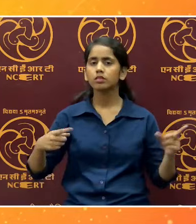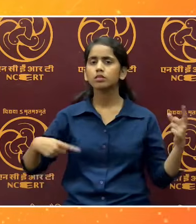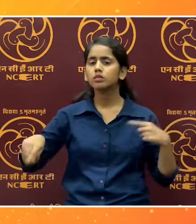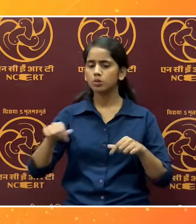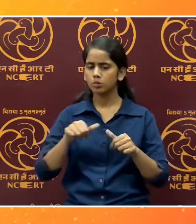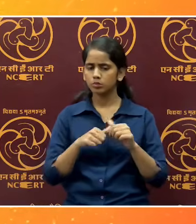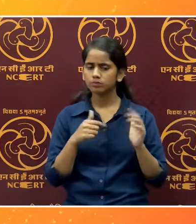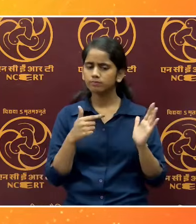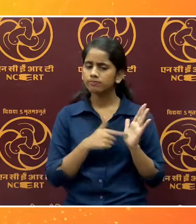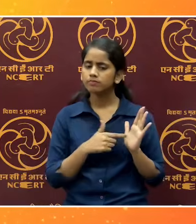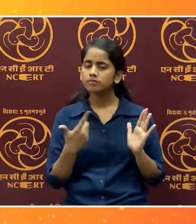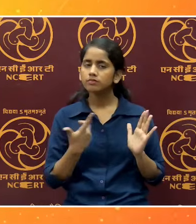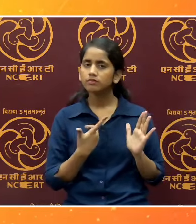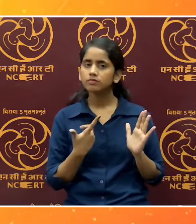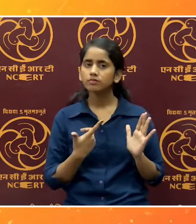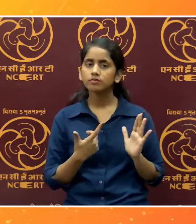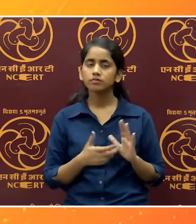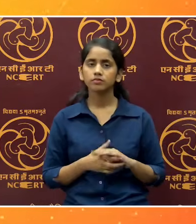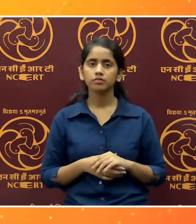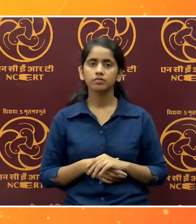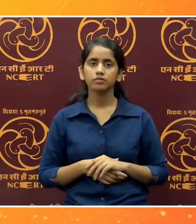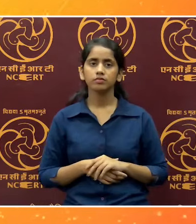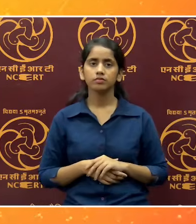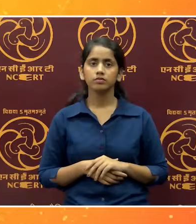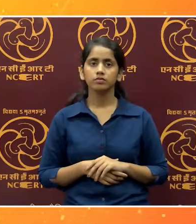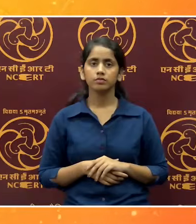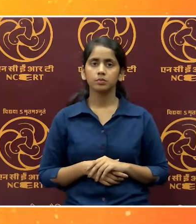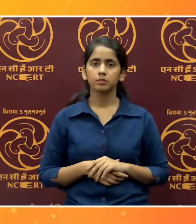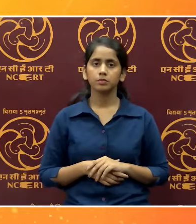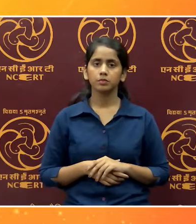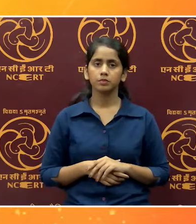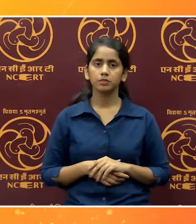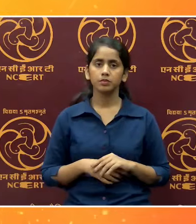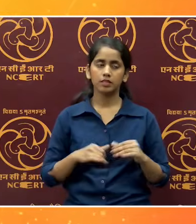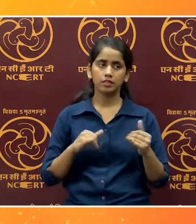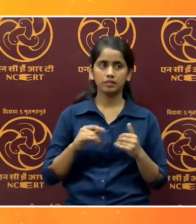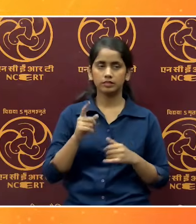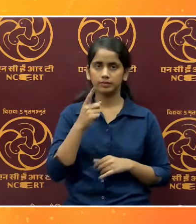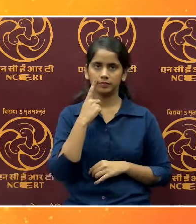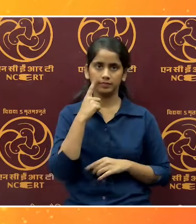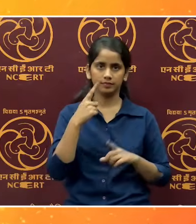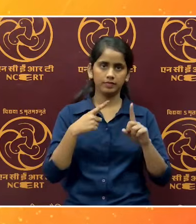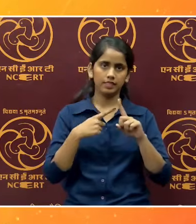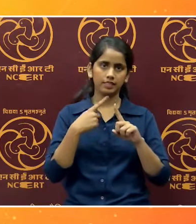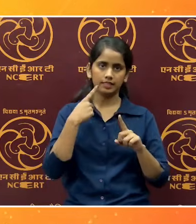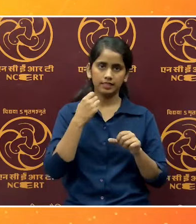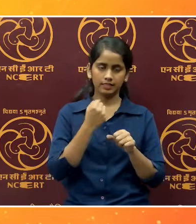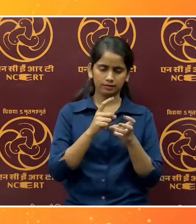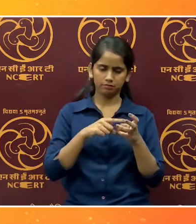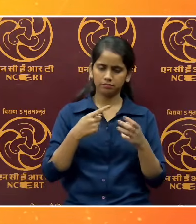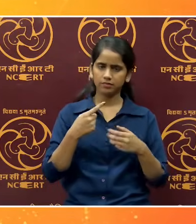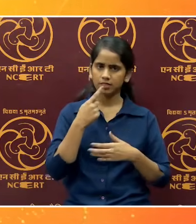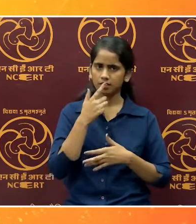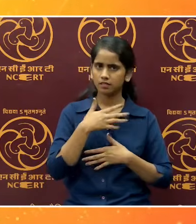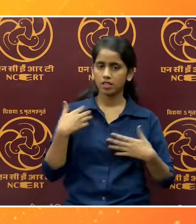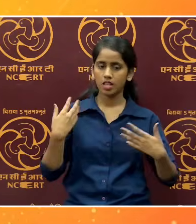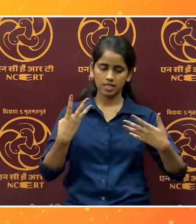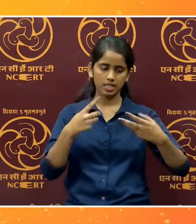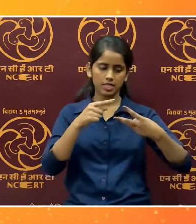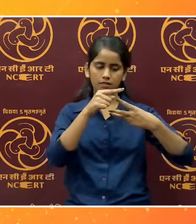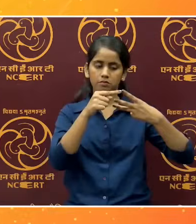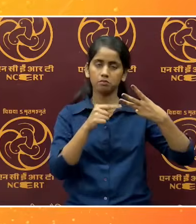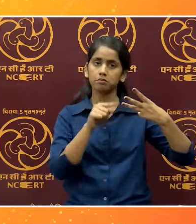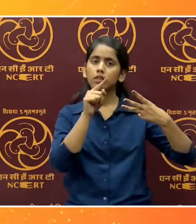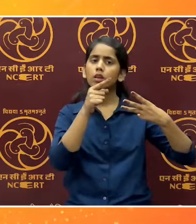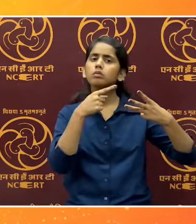answer this one also? Hunts, night, the silently, tiger, at. So 3 options are there.